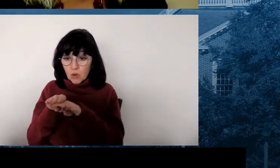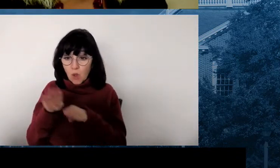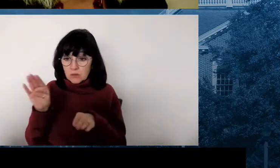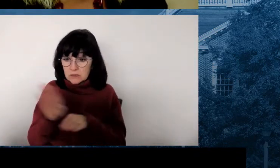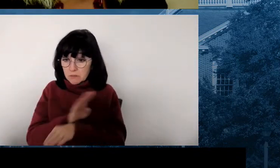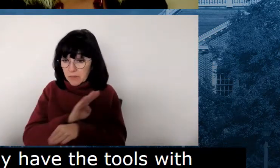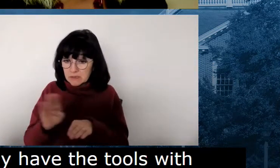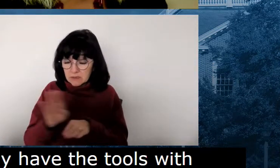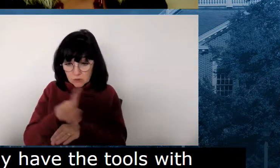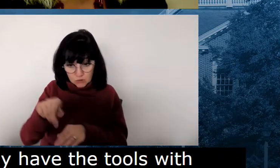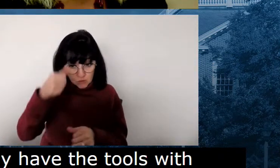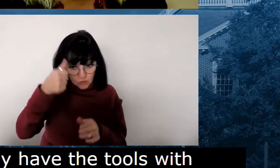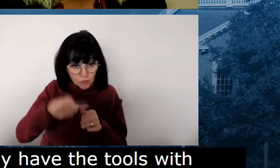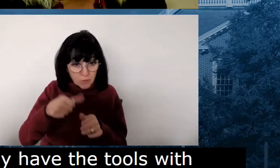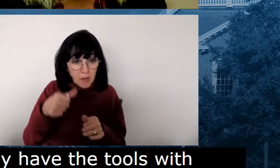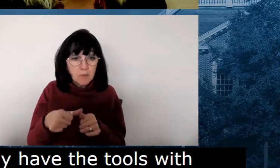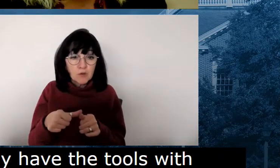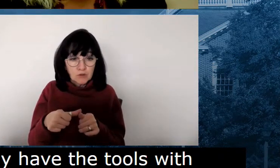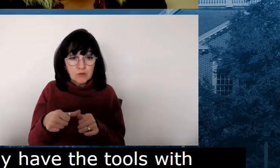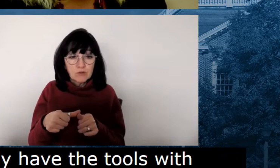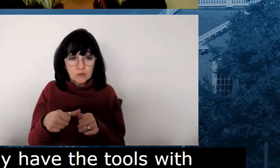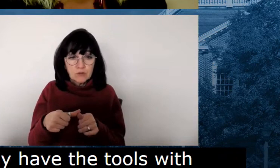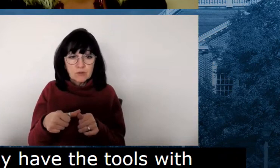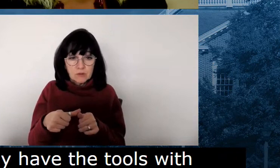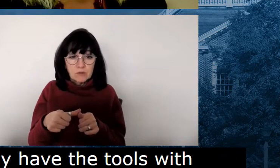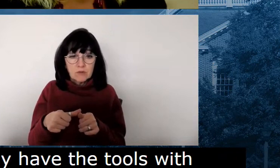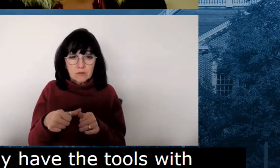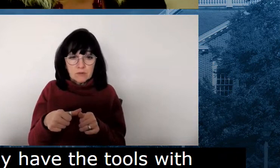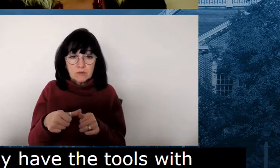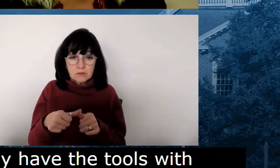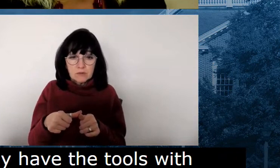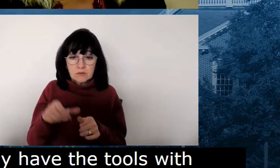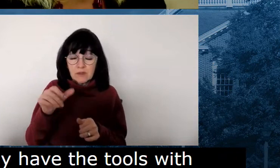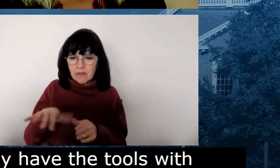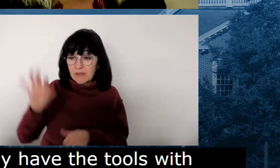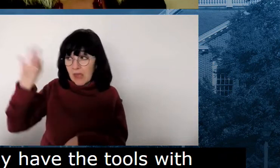you remember, we got hundreds of millions of dollars from the